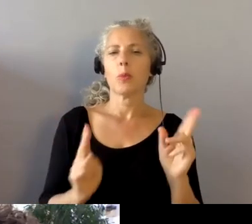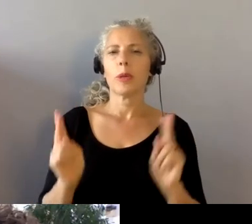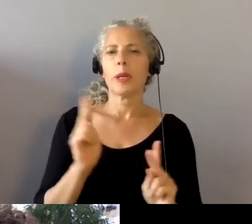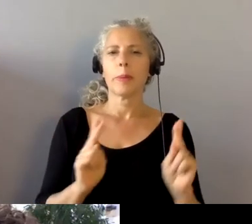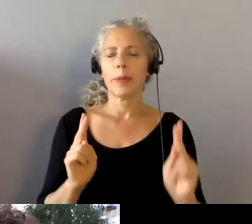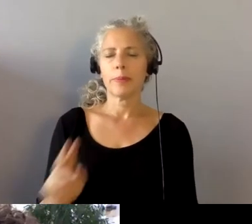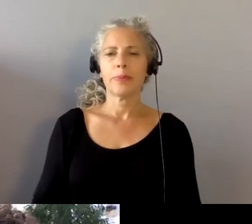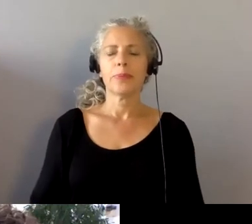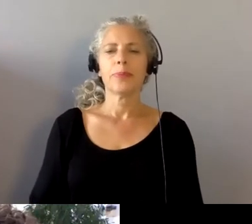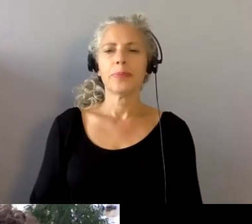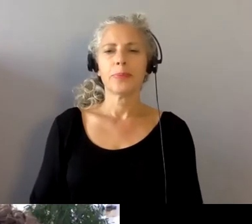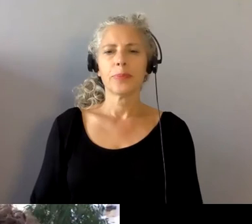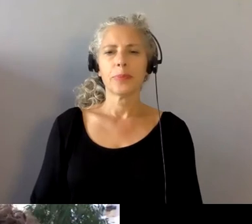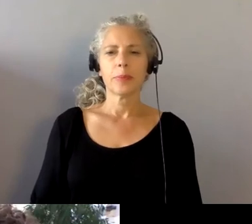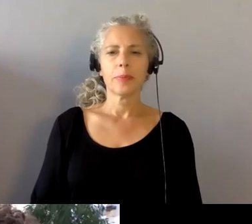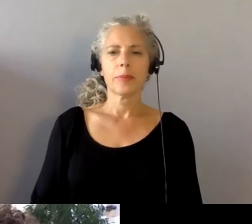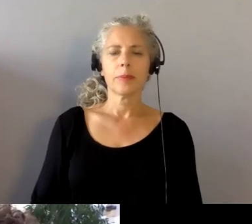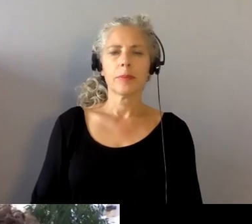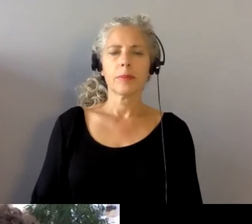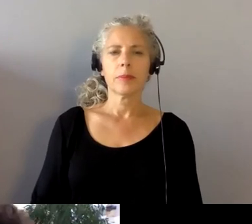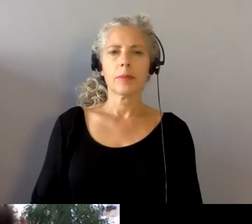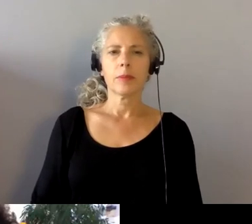if you have questions, to use the Q&A